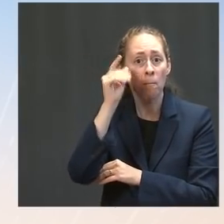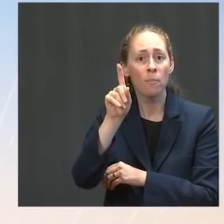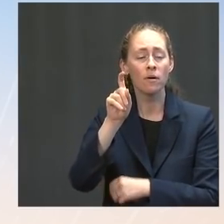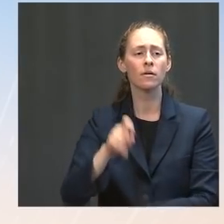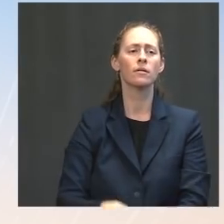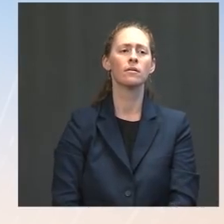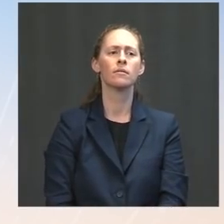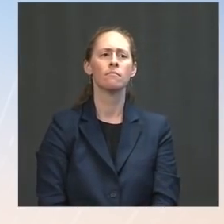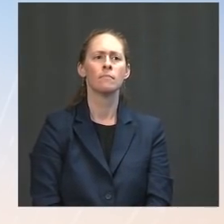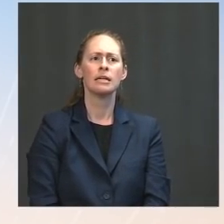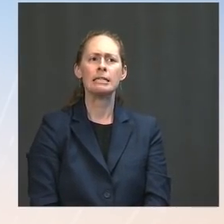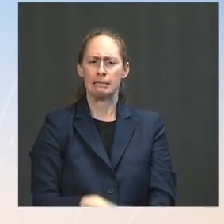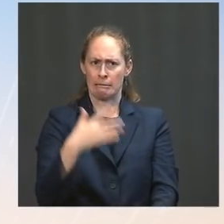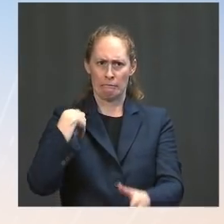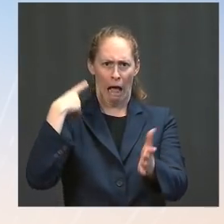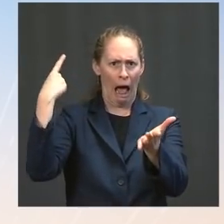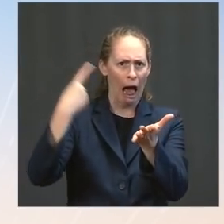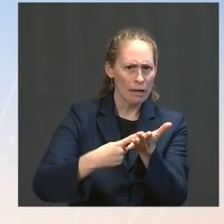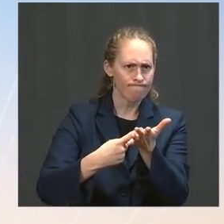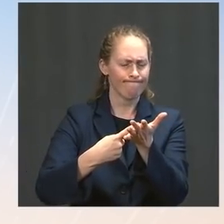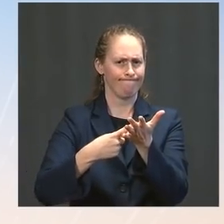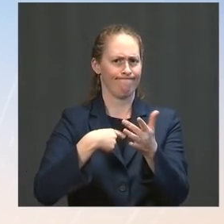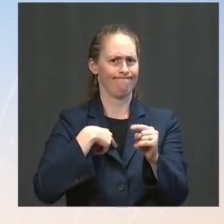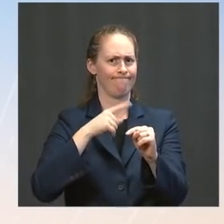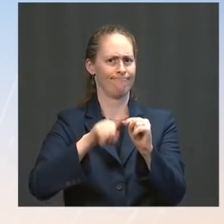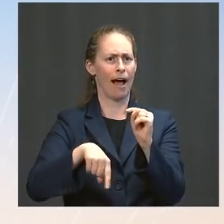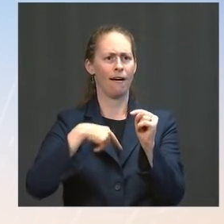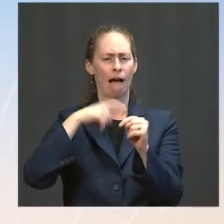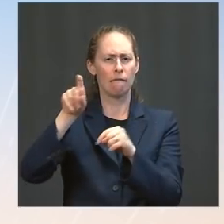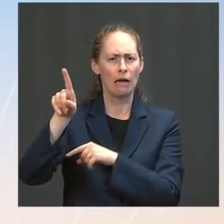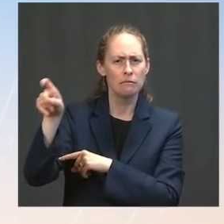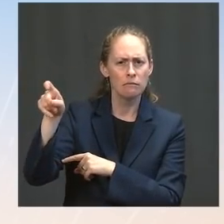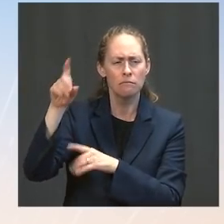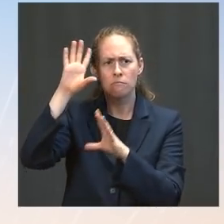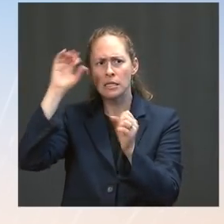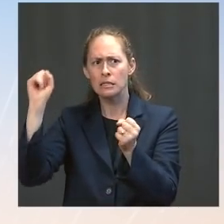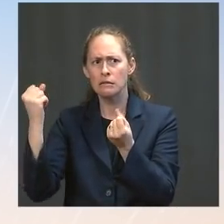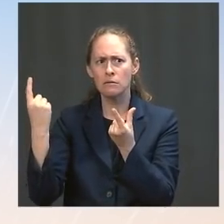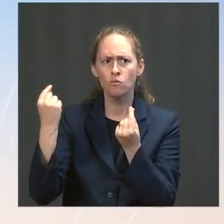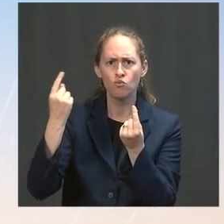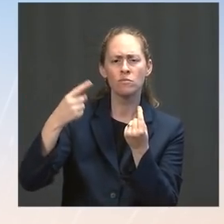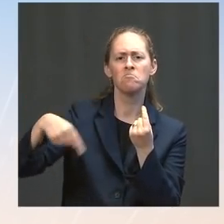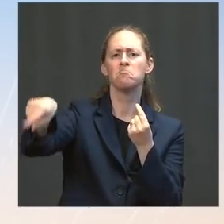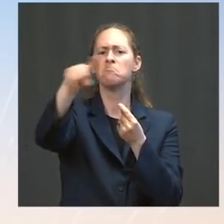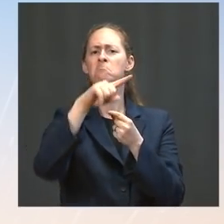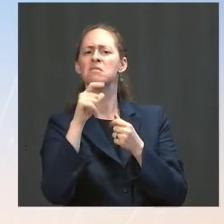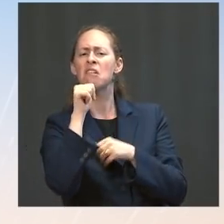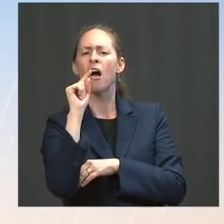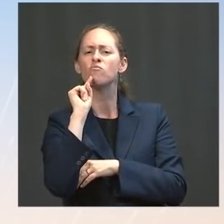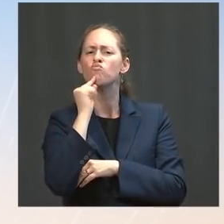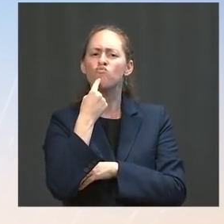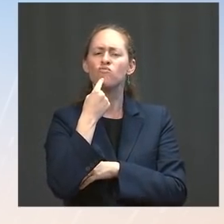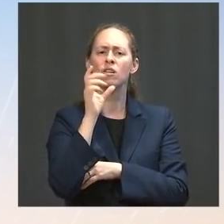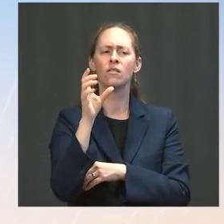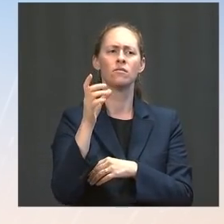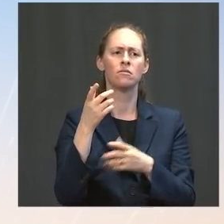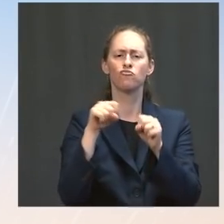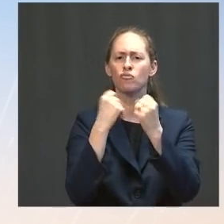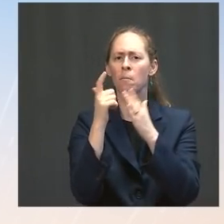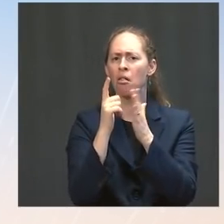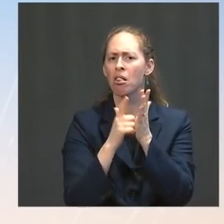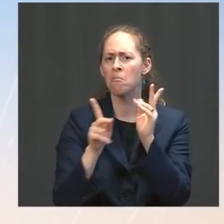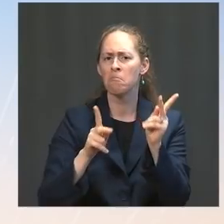Jen. I know you don't want to get into the details of the COVID origins report assessment. Yeah. I will be happy to when there is